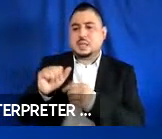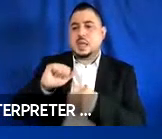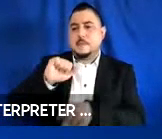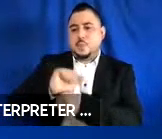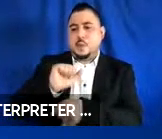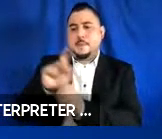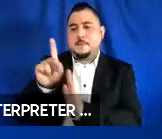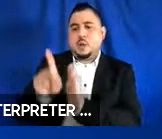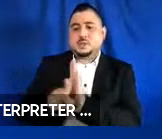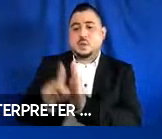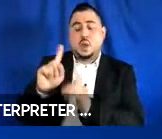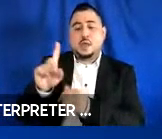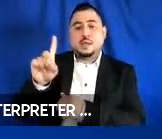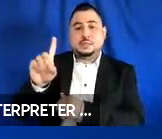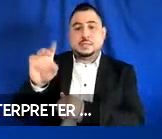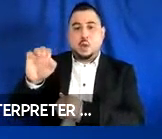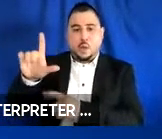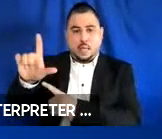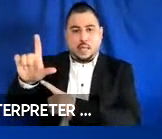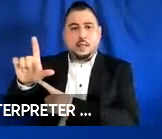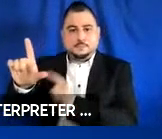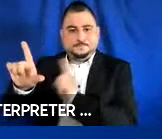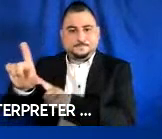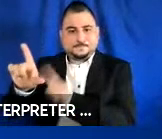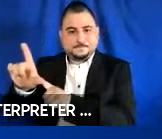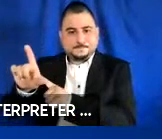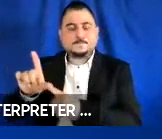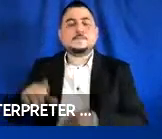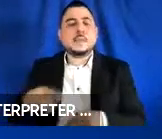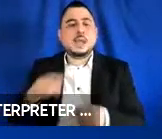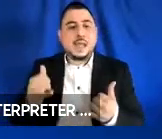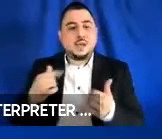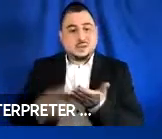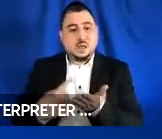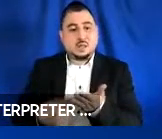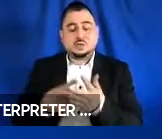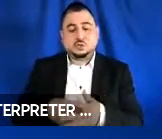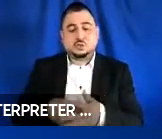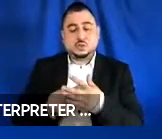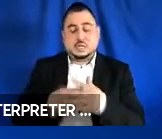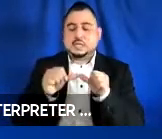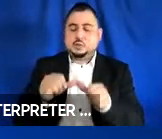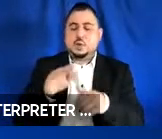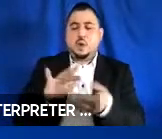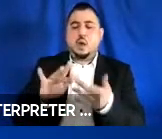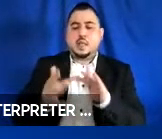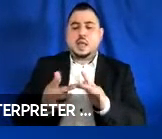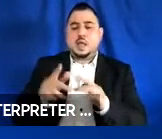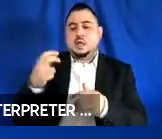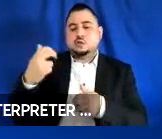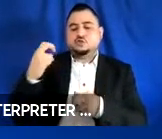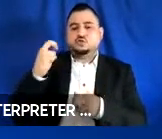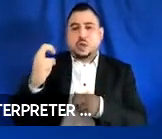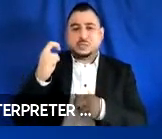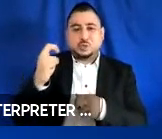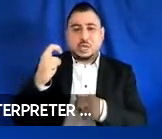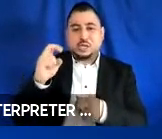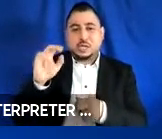Policy at the Department of Labor, the dialogue continues online at